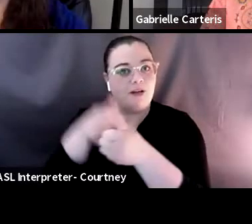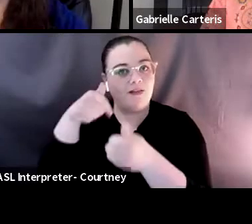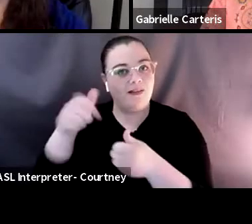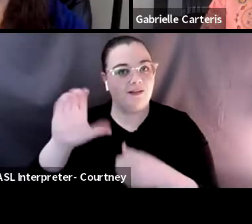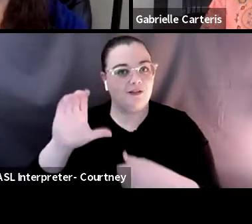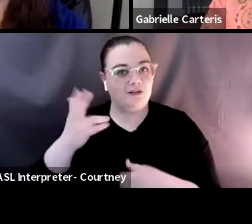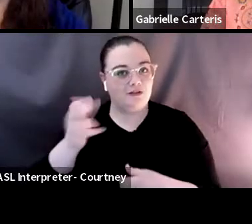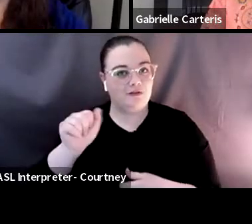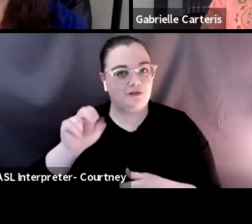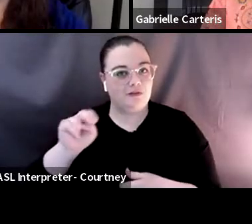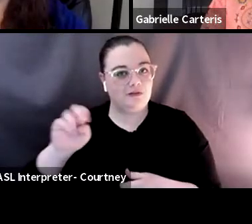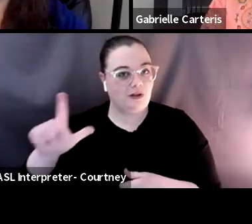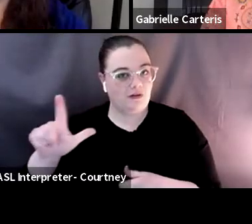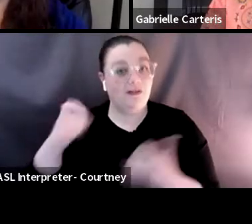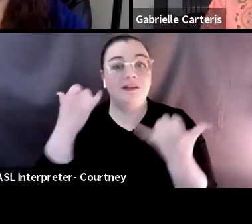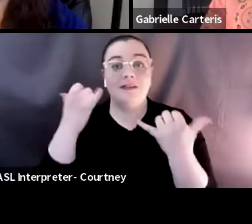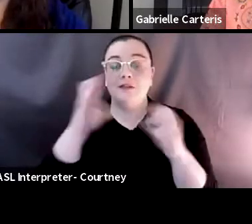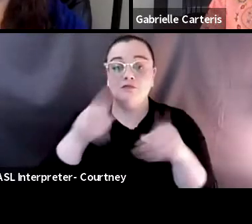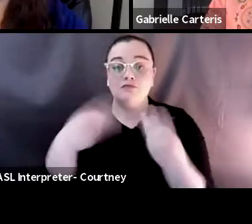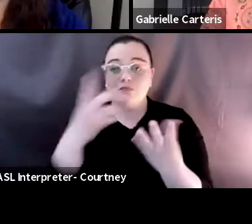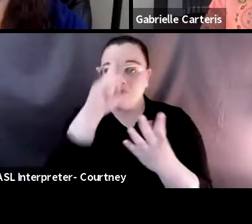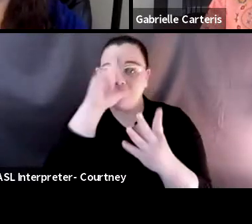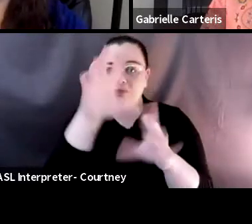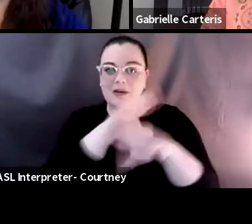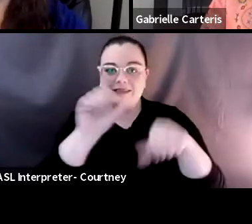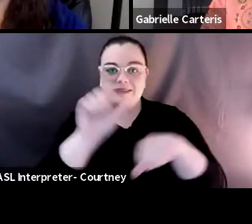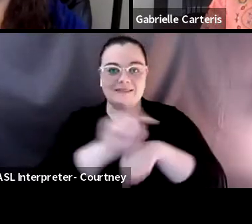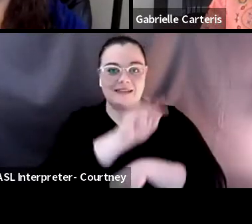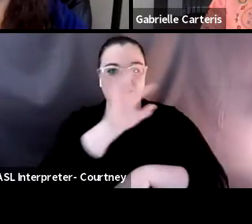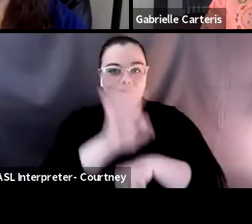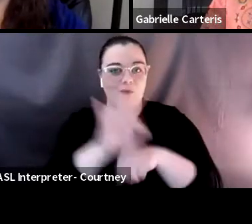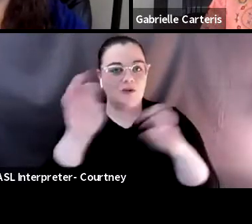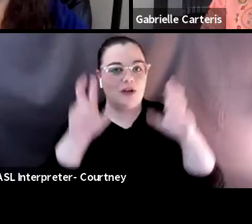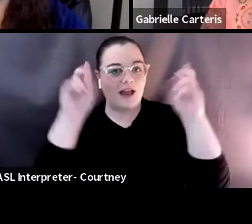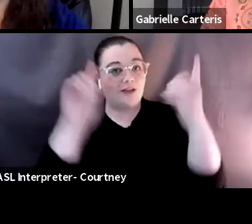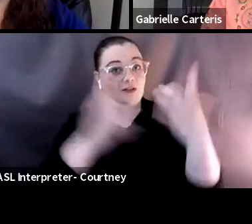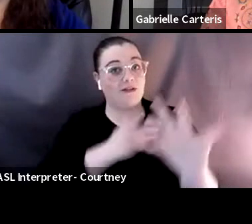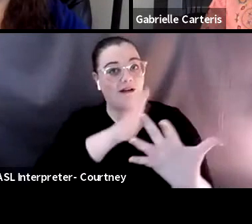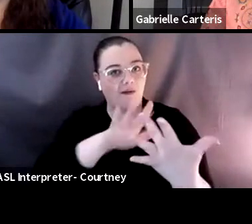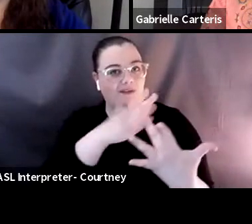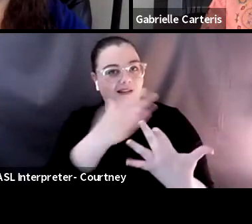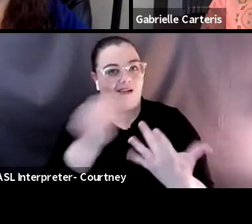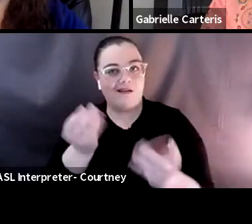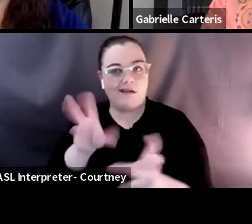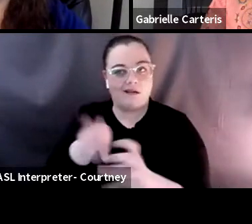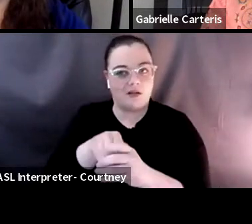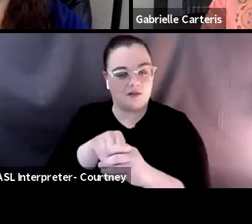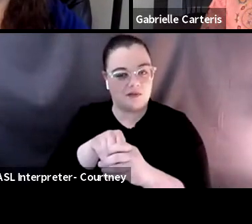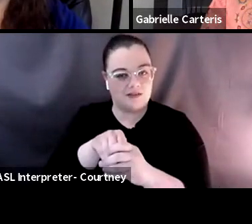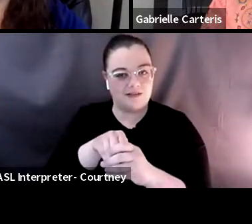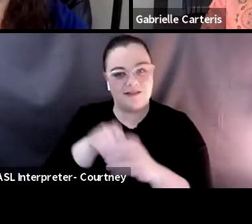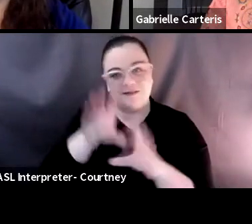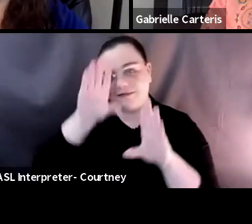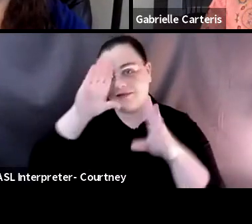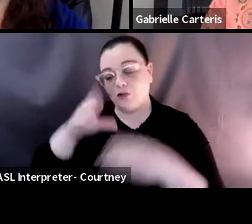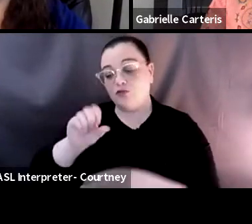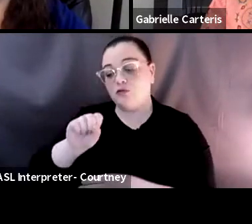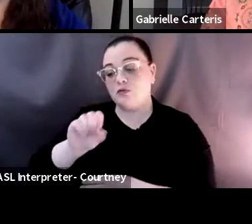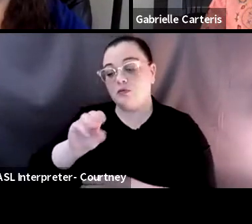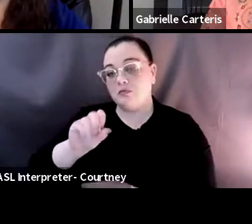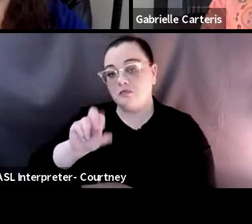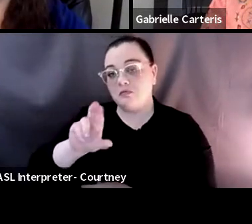the President's Task Force on Education, Outreach, and Engagement live stream, Smartphone Studio 2, Getting Started